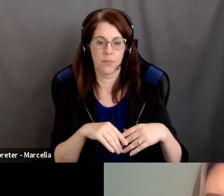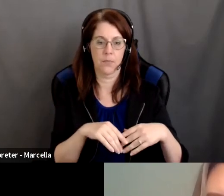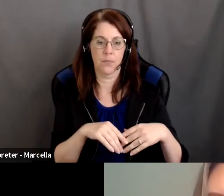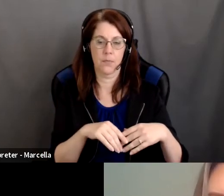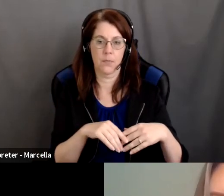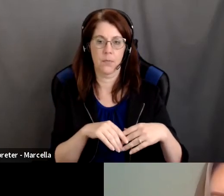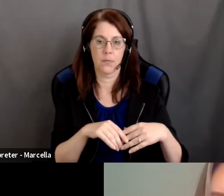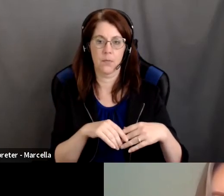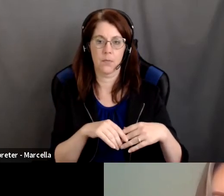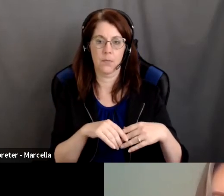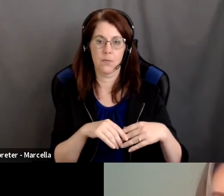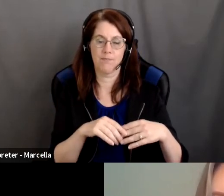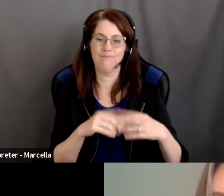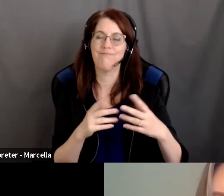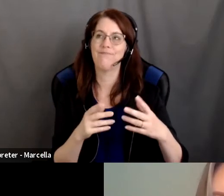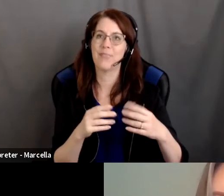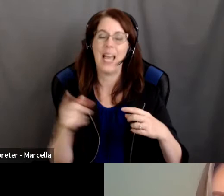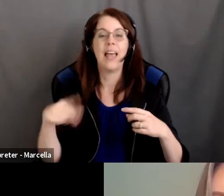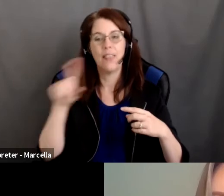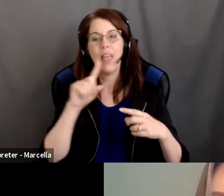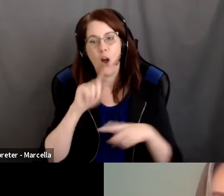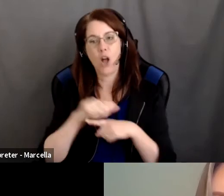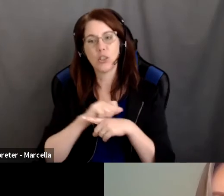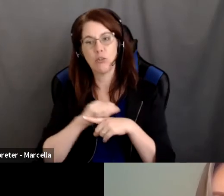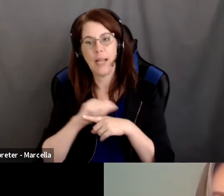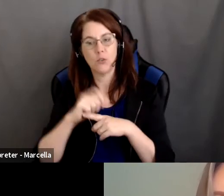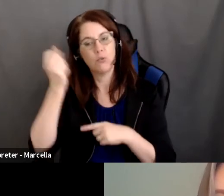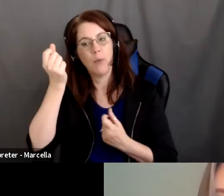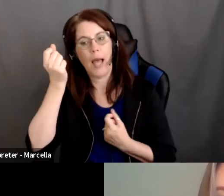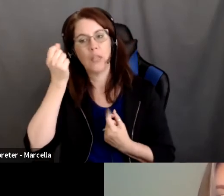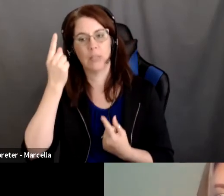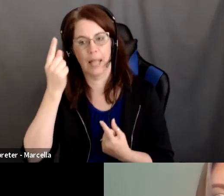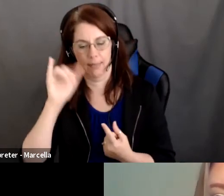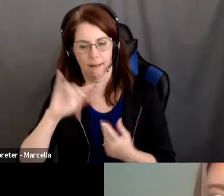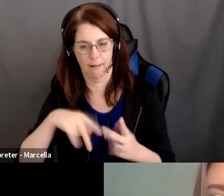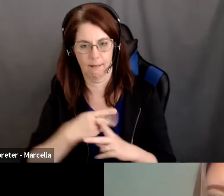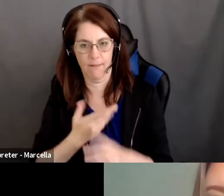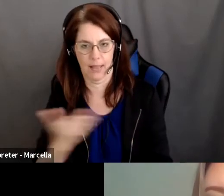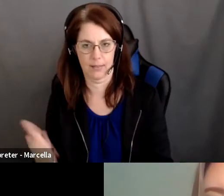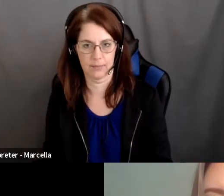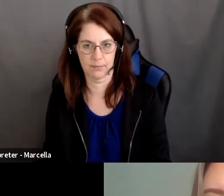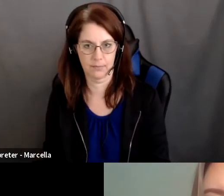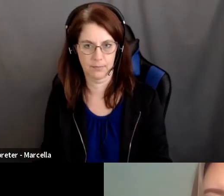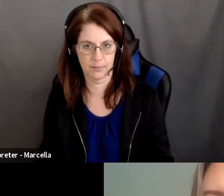can be, they're trained to be sensitive to these kinds of things.